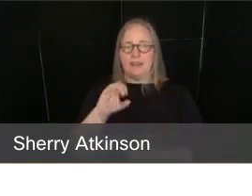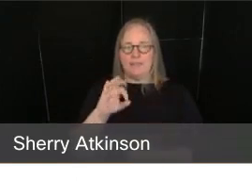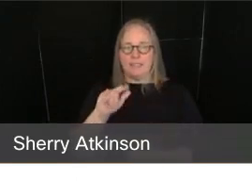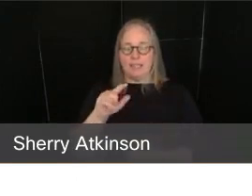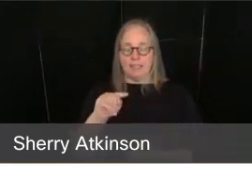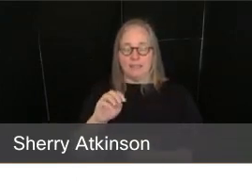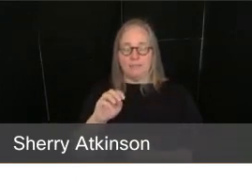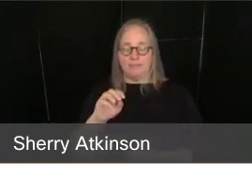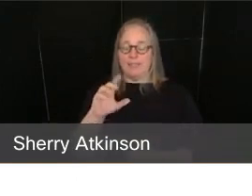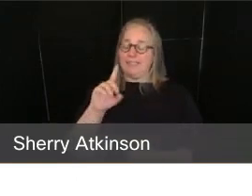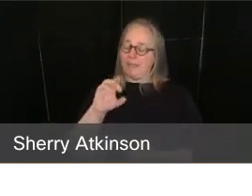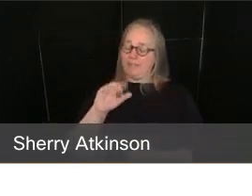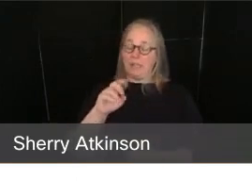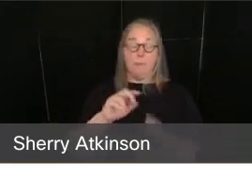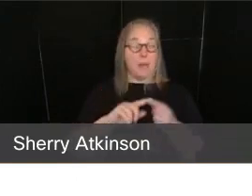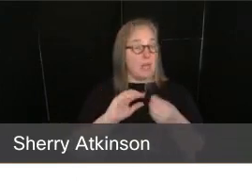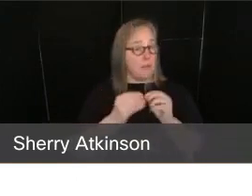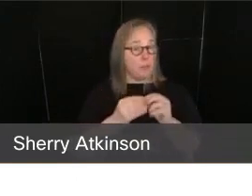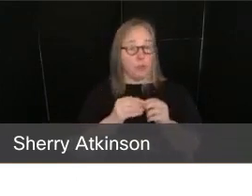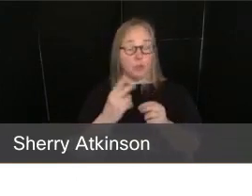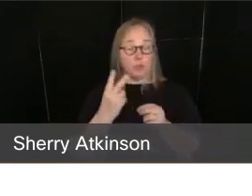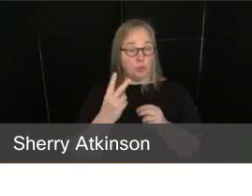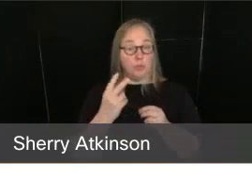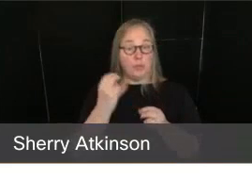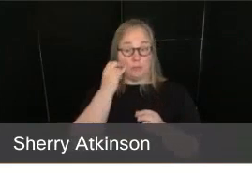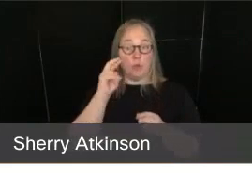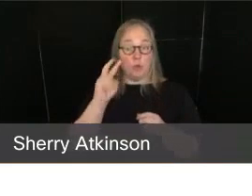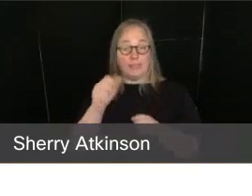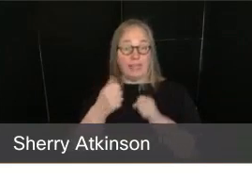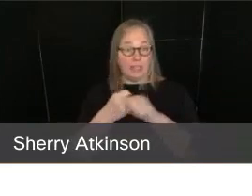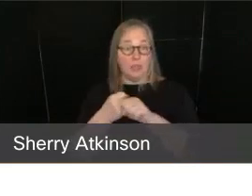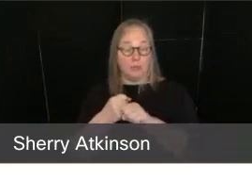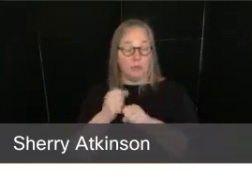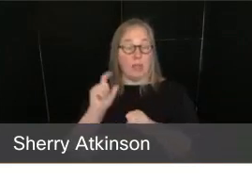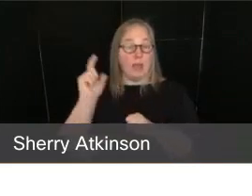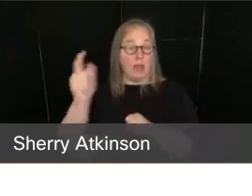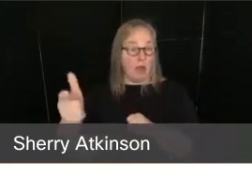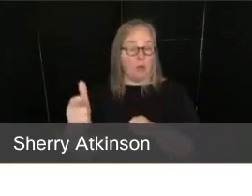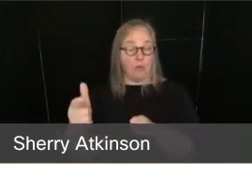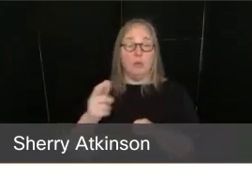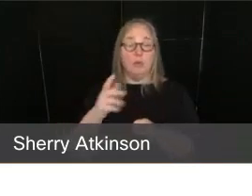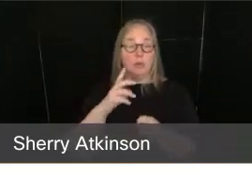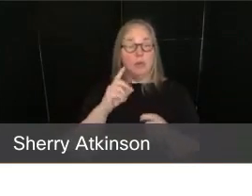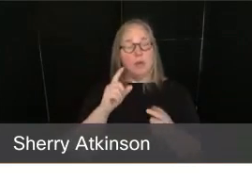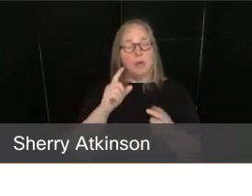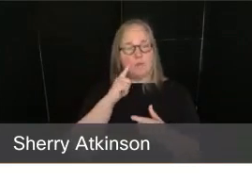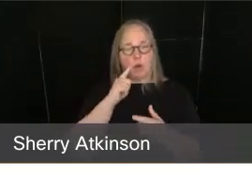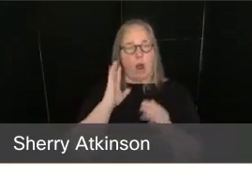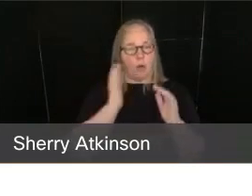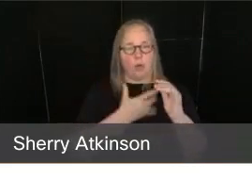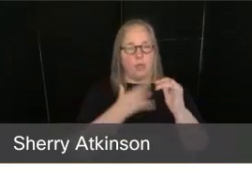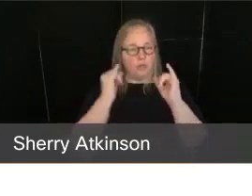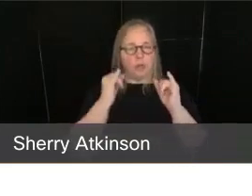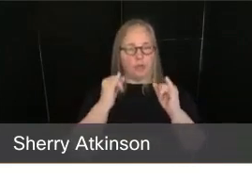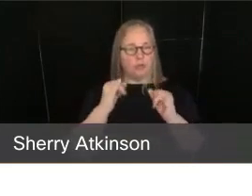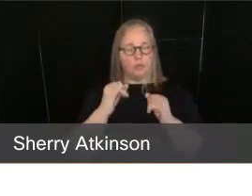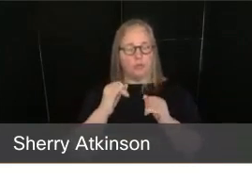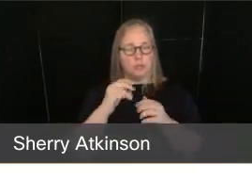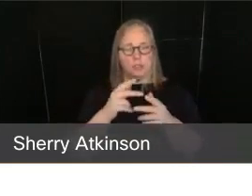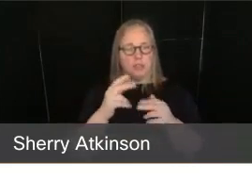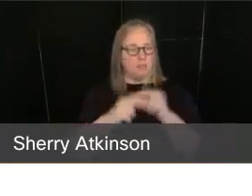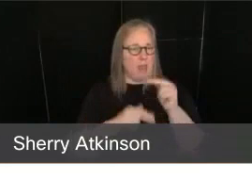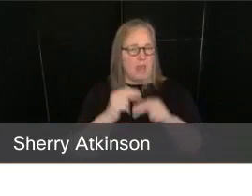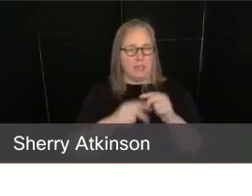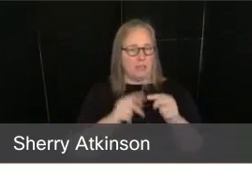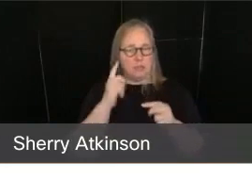as far as a deficit in our instructional space and what we need to operate and to continue to operate. Our